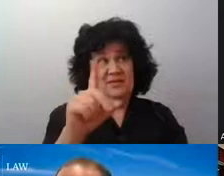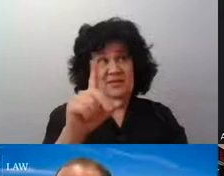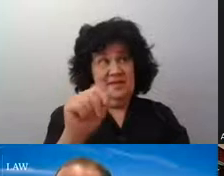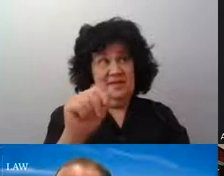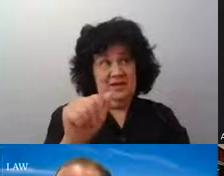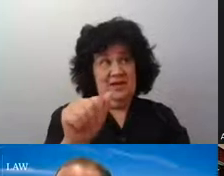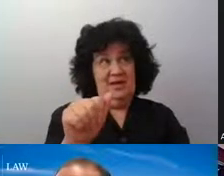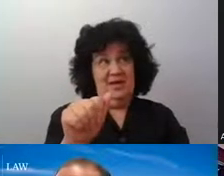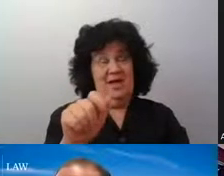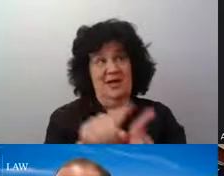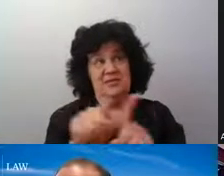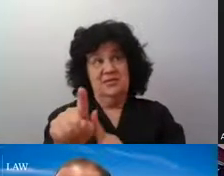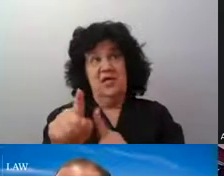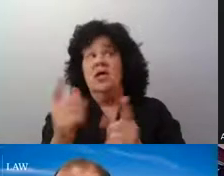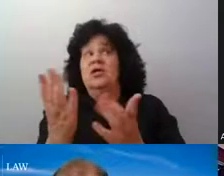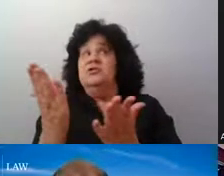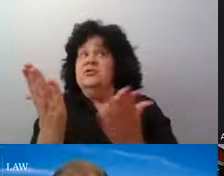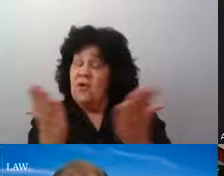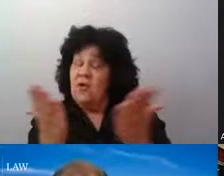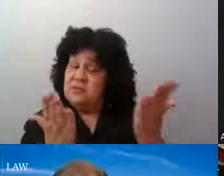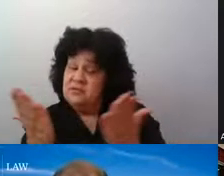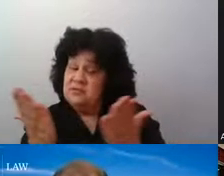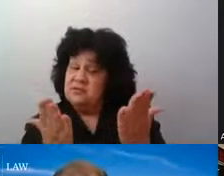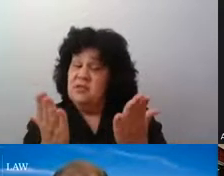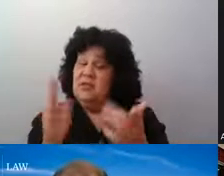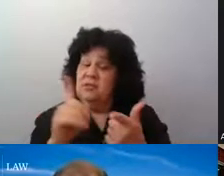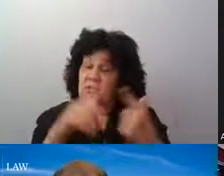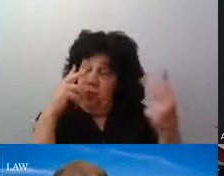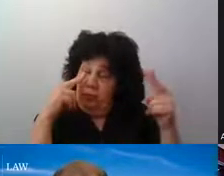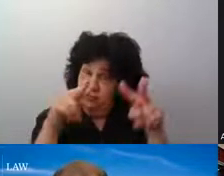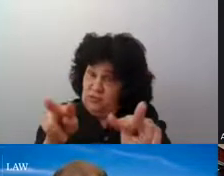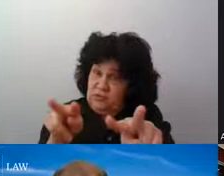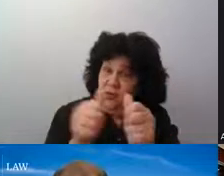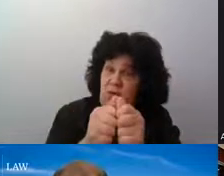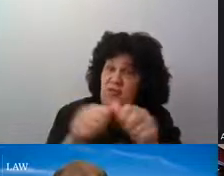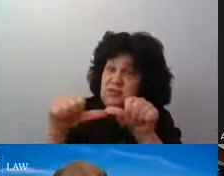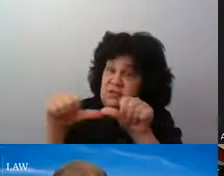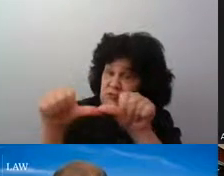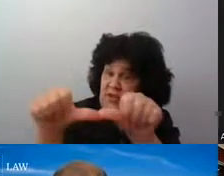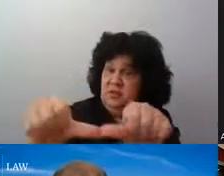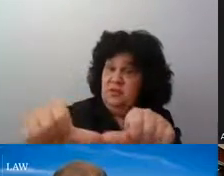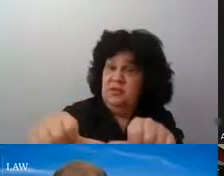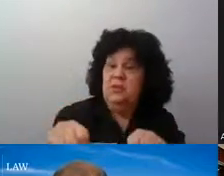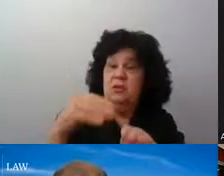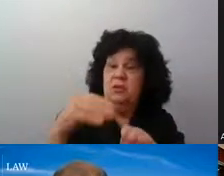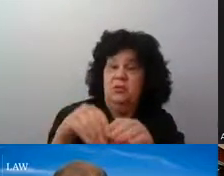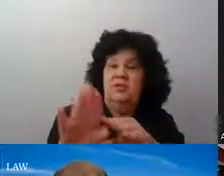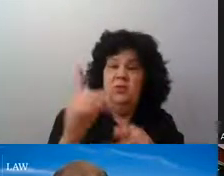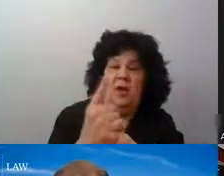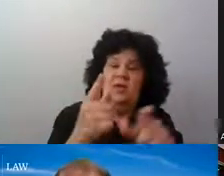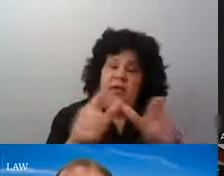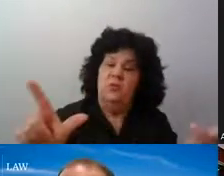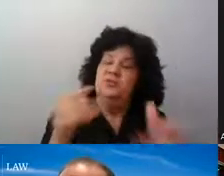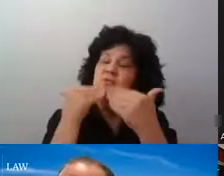something that might take that sustainability lens and apply it and show sample language. But that's a great idea. A